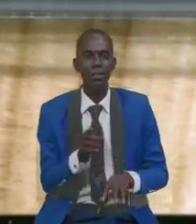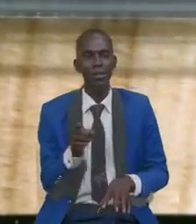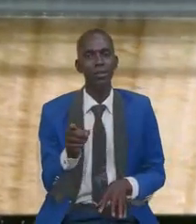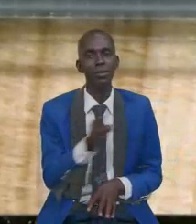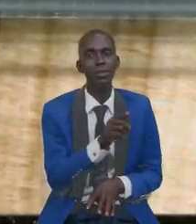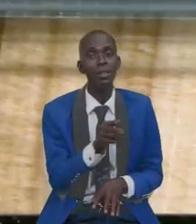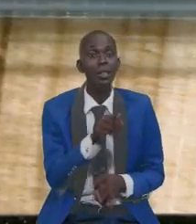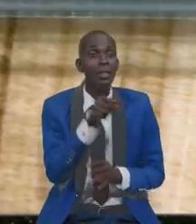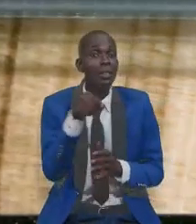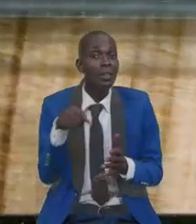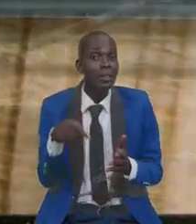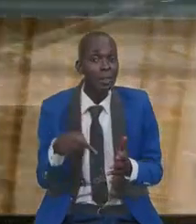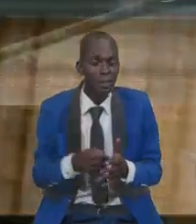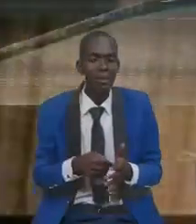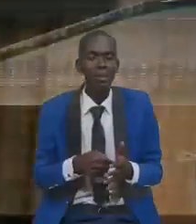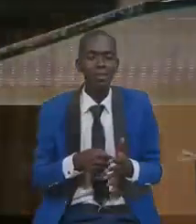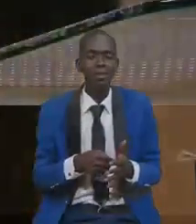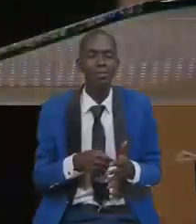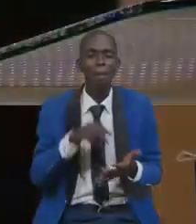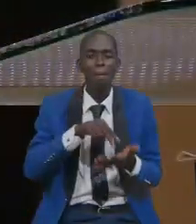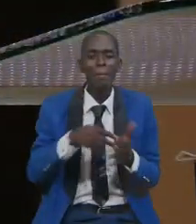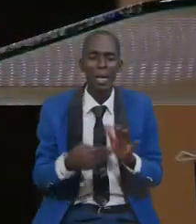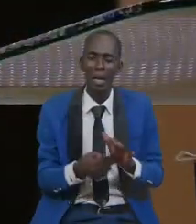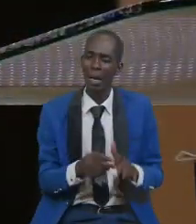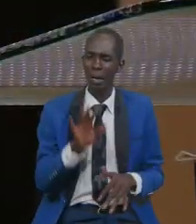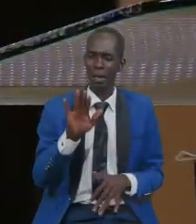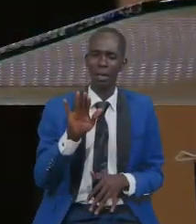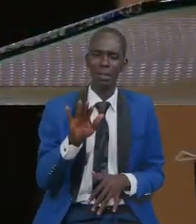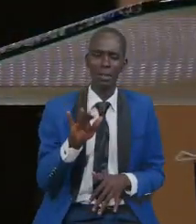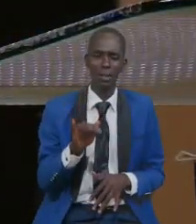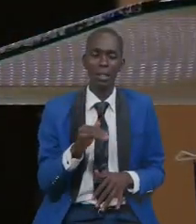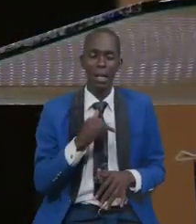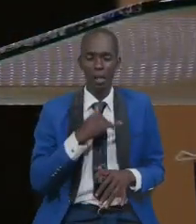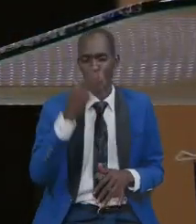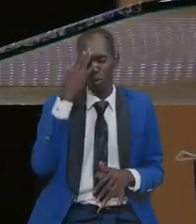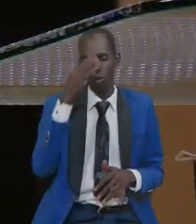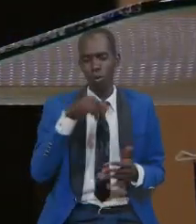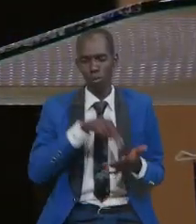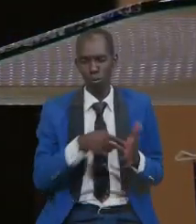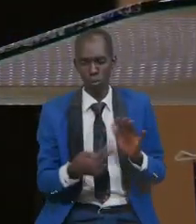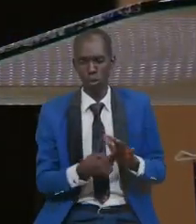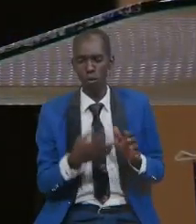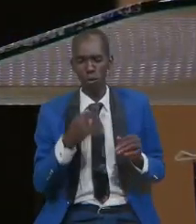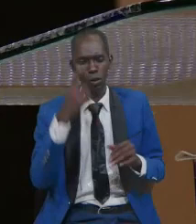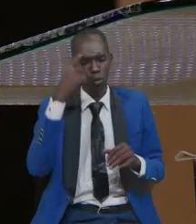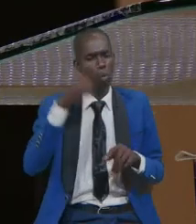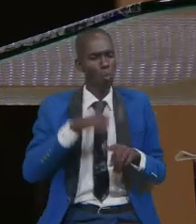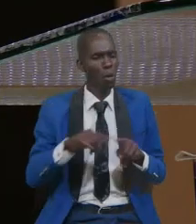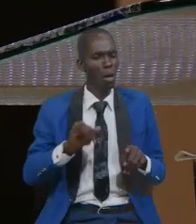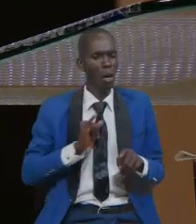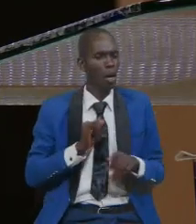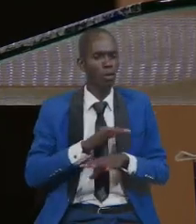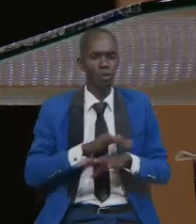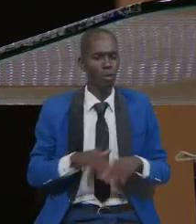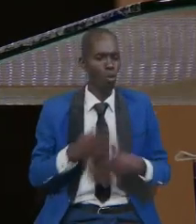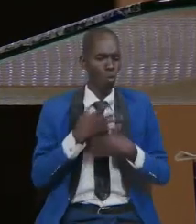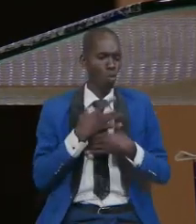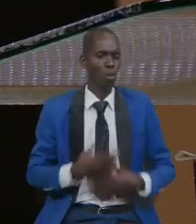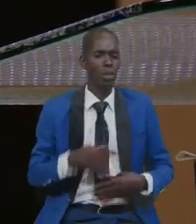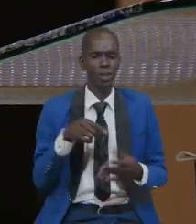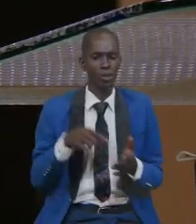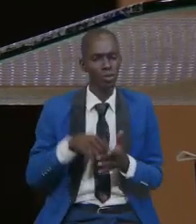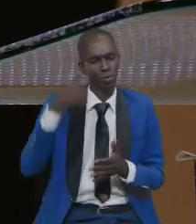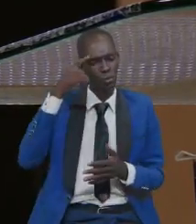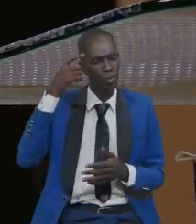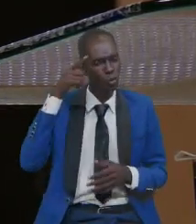will not be for you, this will be for your enemy. That is why people say, if somebody is